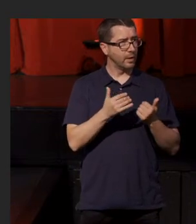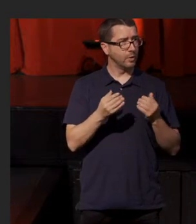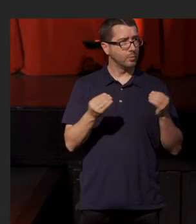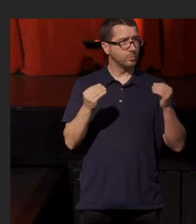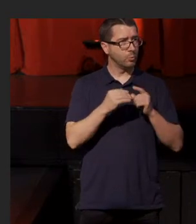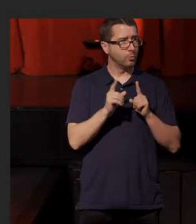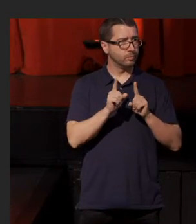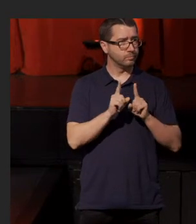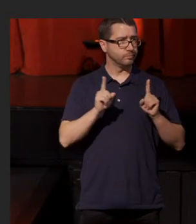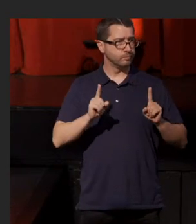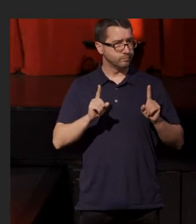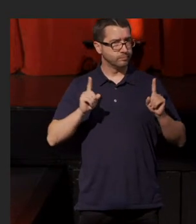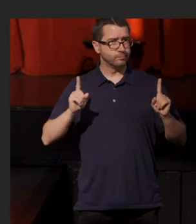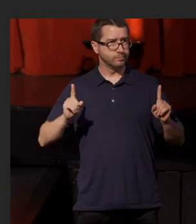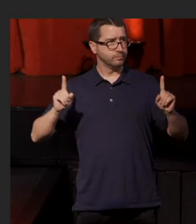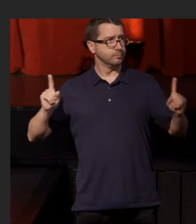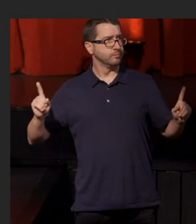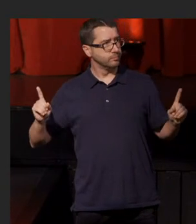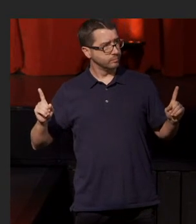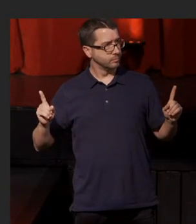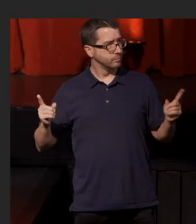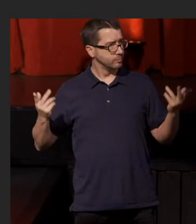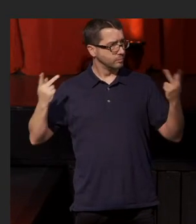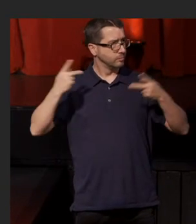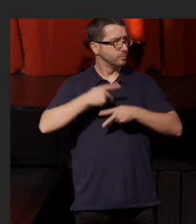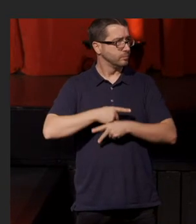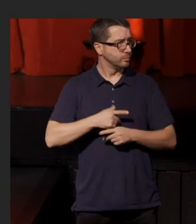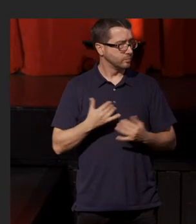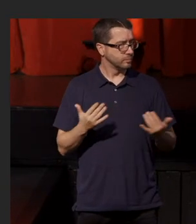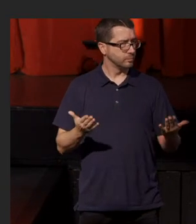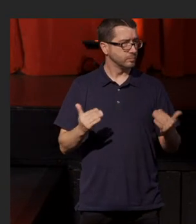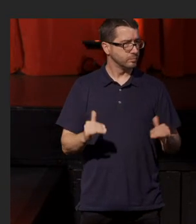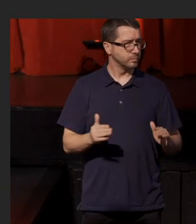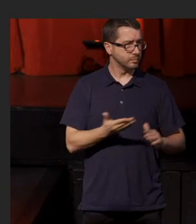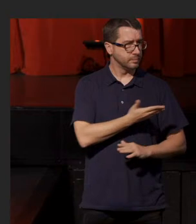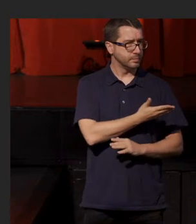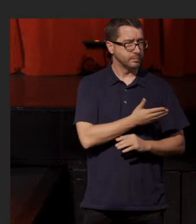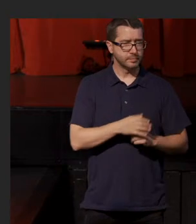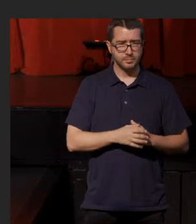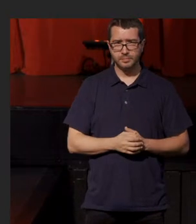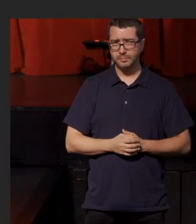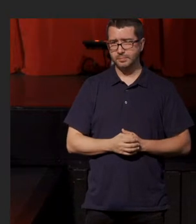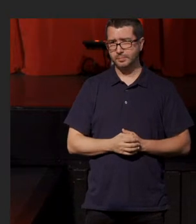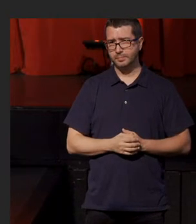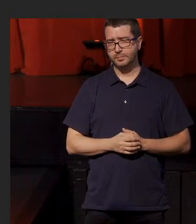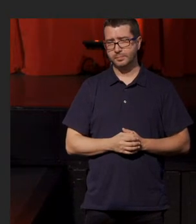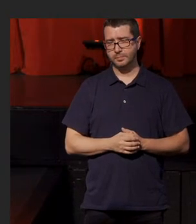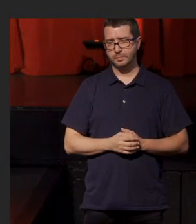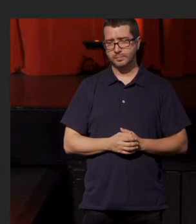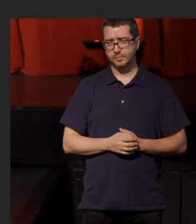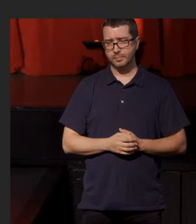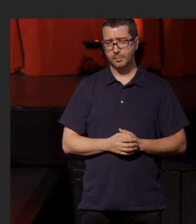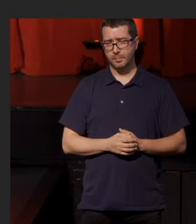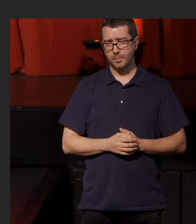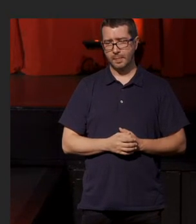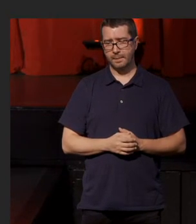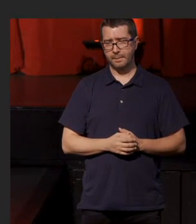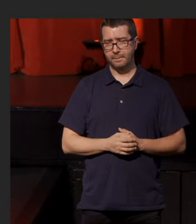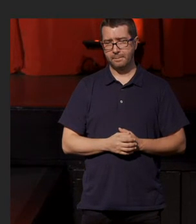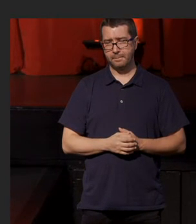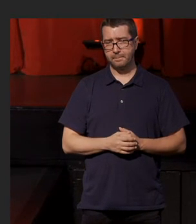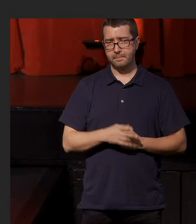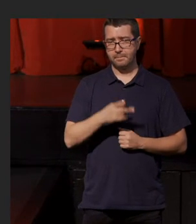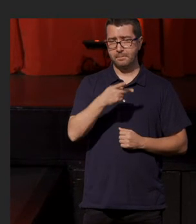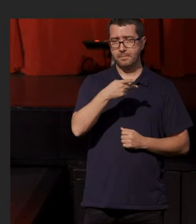on what Professor Deibert was talking about there. Yeah, one of the problems with polarization is